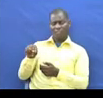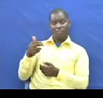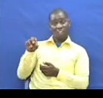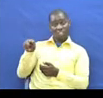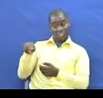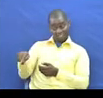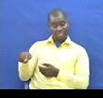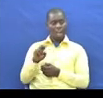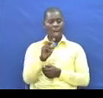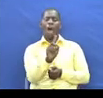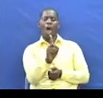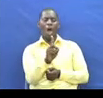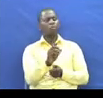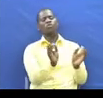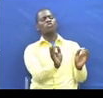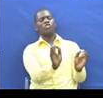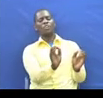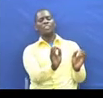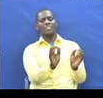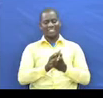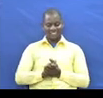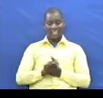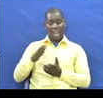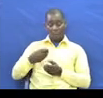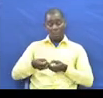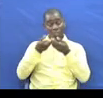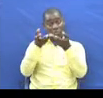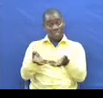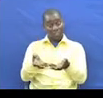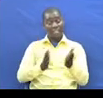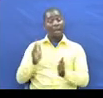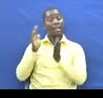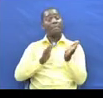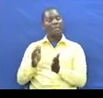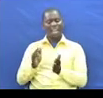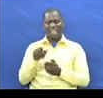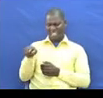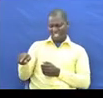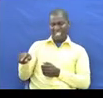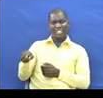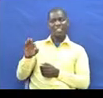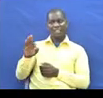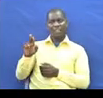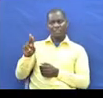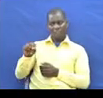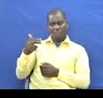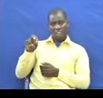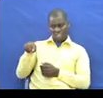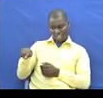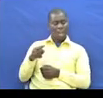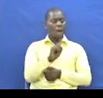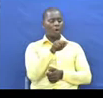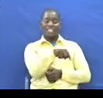function? Remember of what we have discussed there. How will you know that a given ordered pair is a function